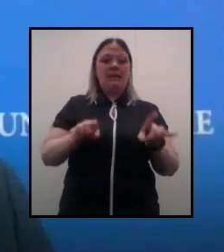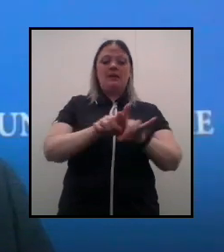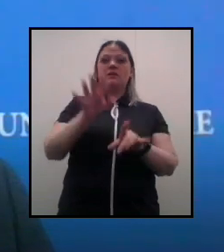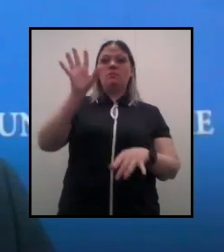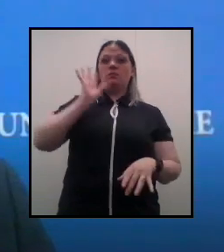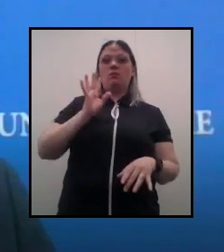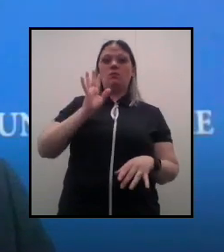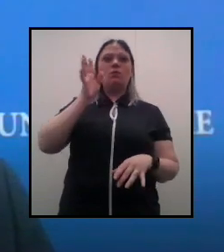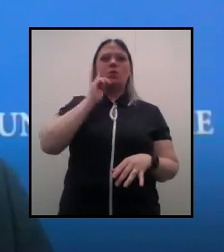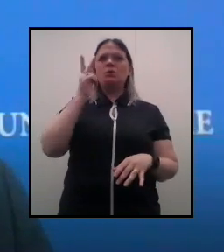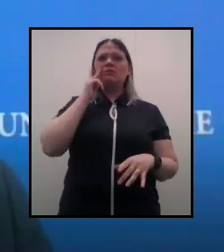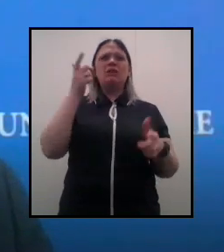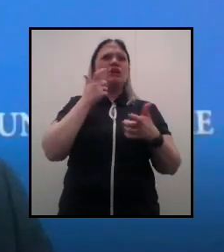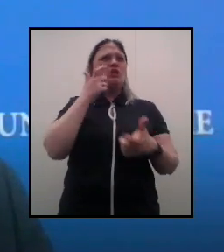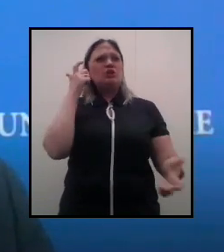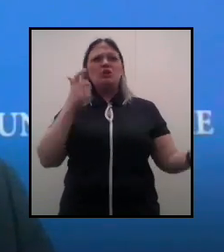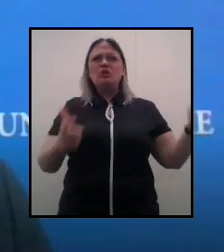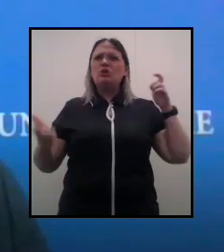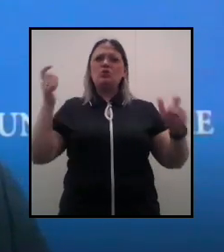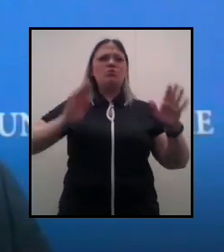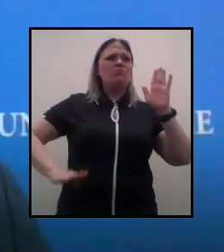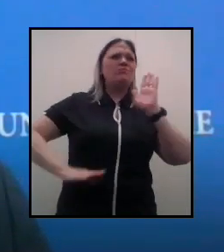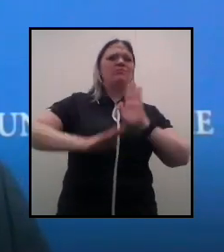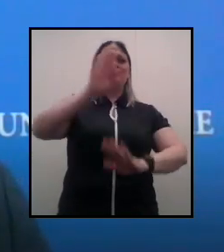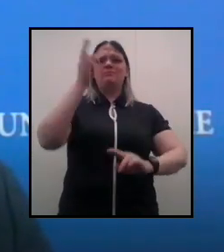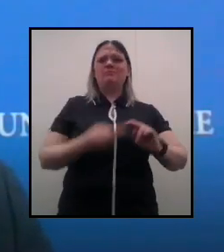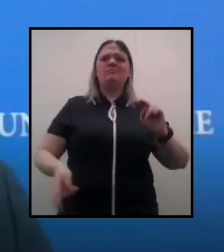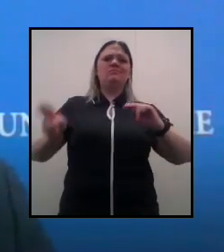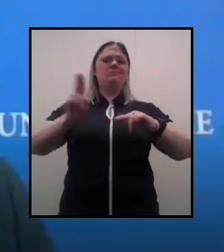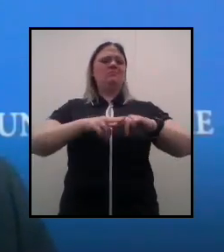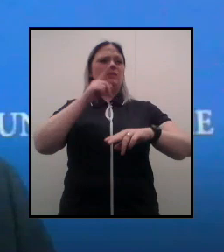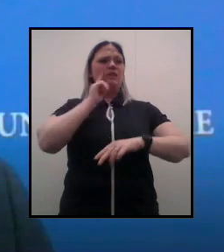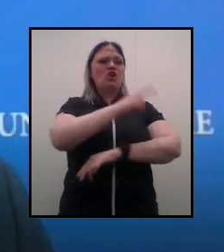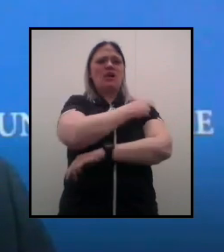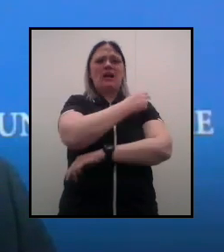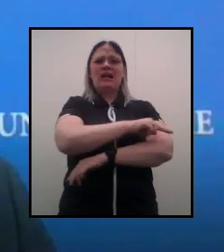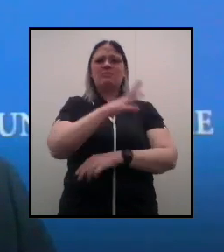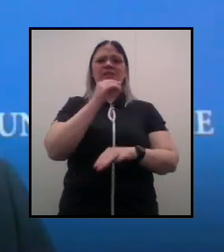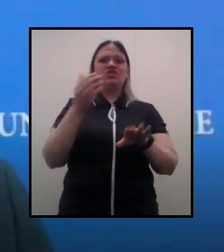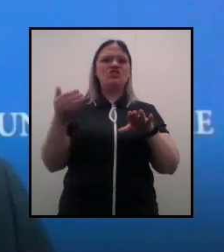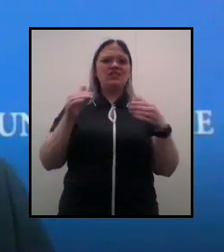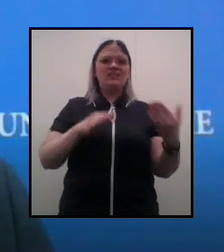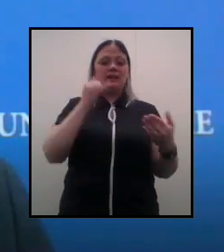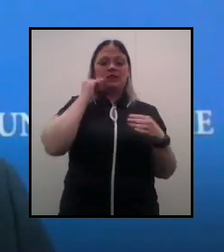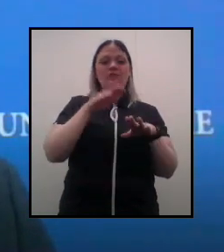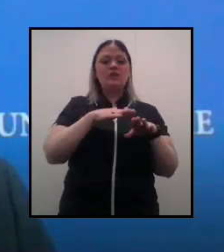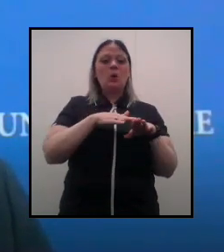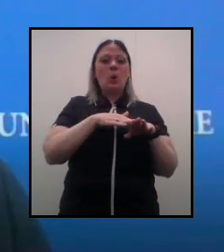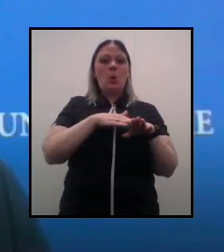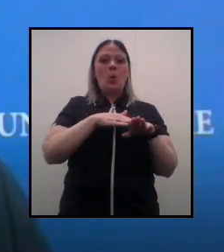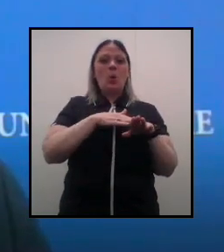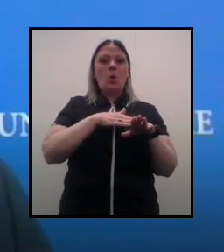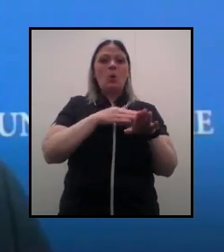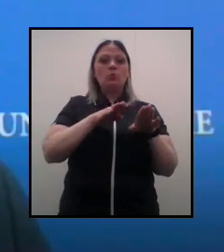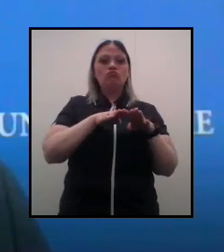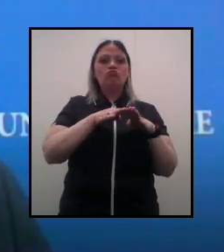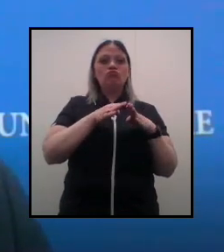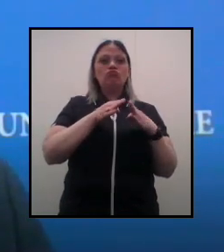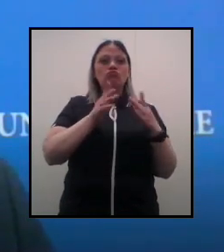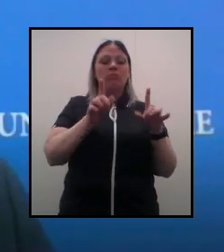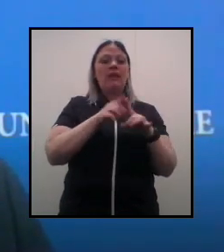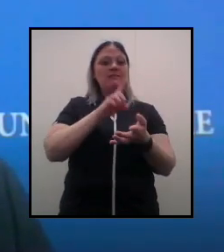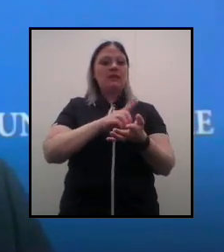see huge jumps, incredible spikes in hospitalization and deaths. Even if we slowly reopen Erie County, as the doctor just